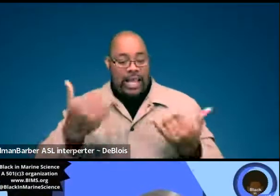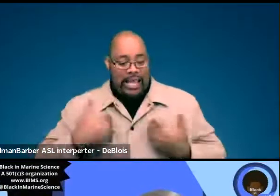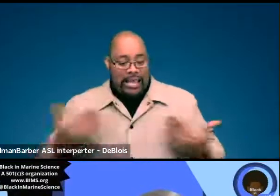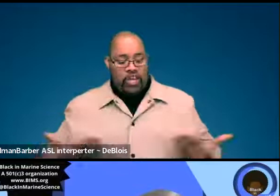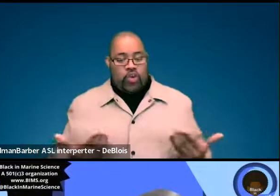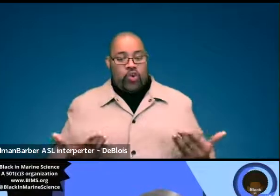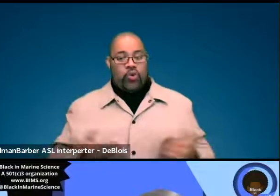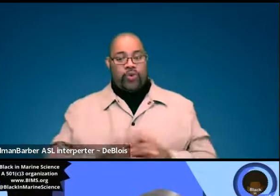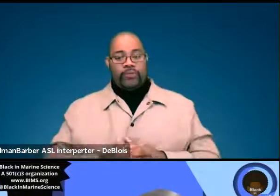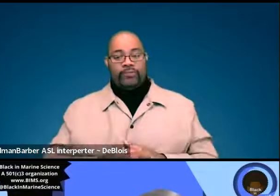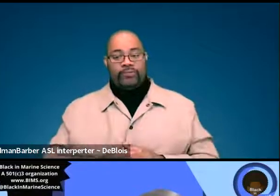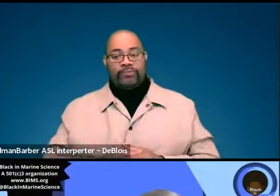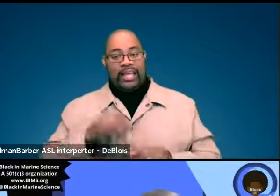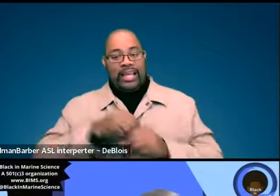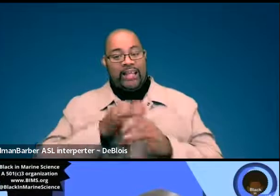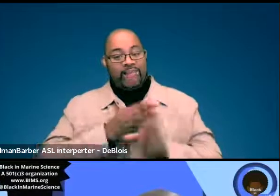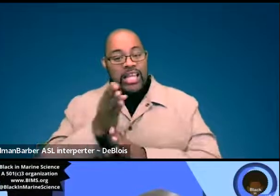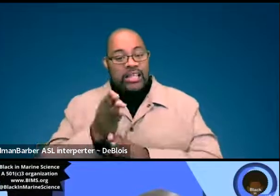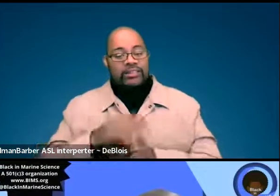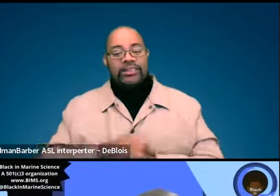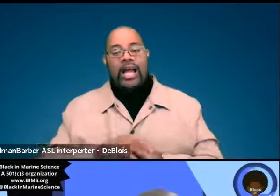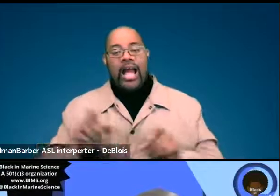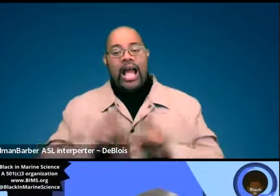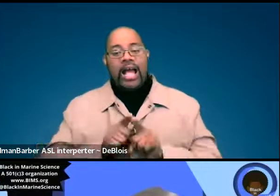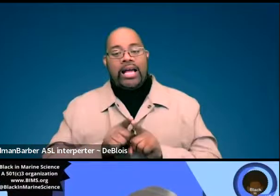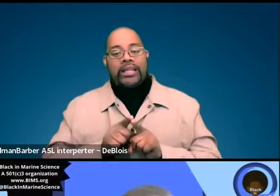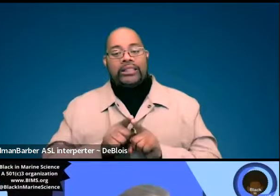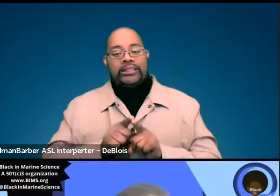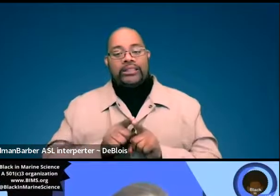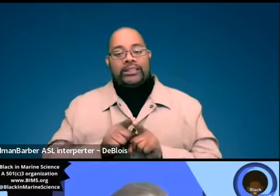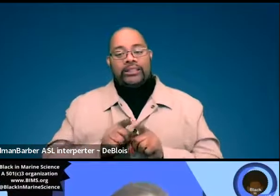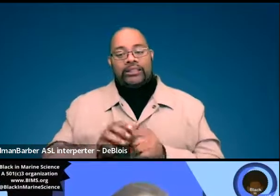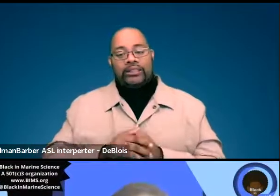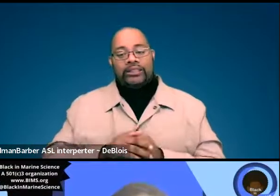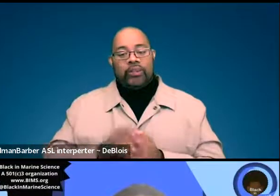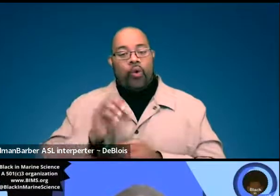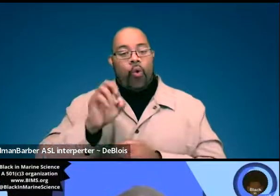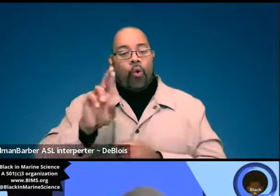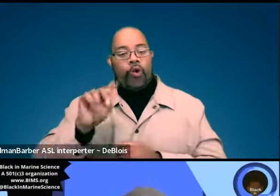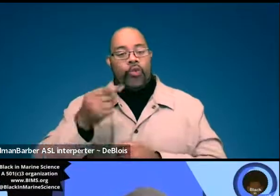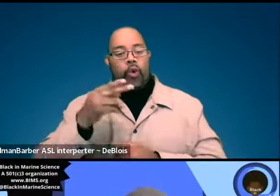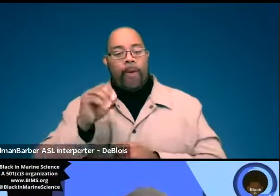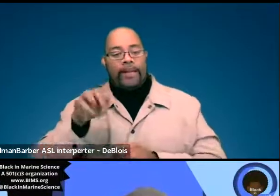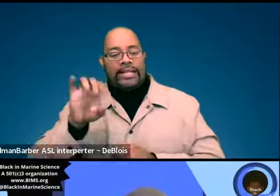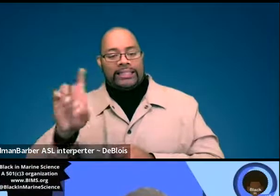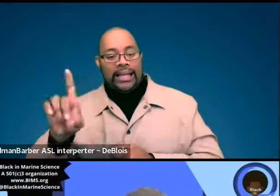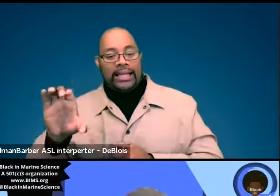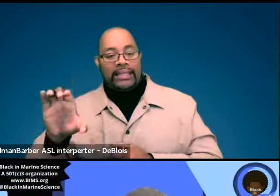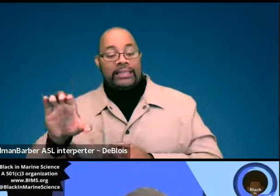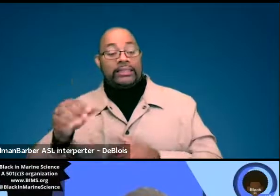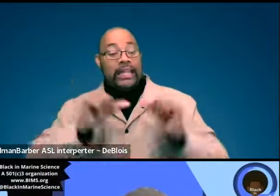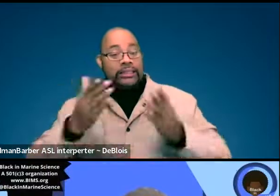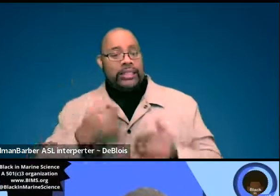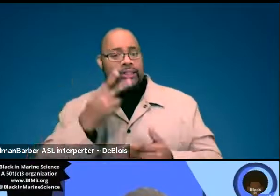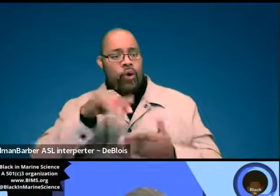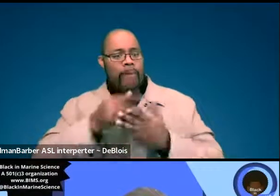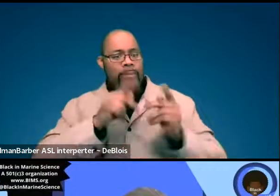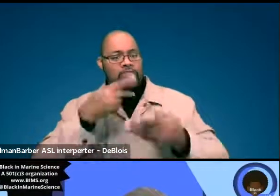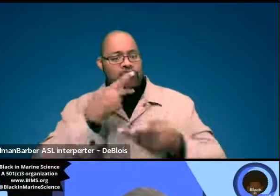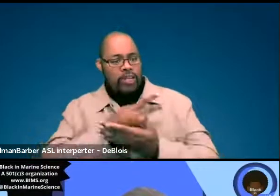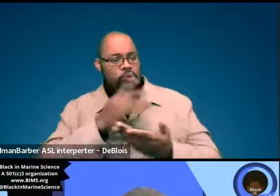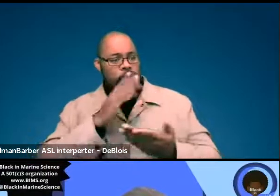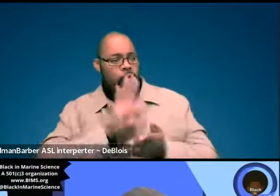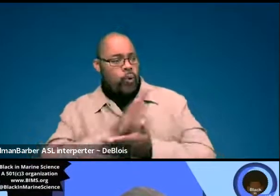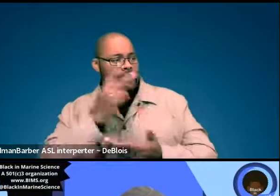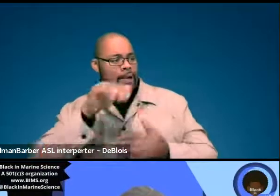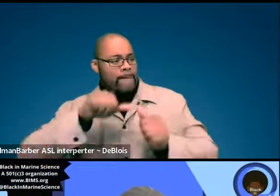like in the field as like an orthopedic scientist, and I'm seeing all these people go to grad school. I'm seeing the behind the